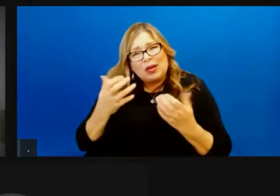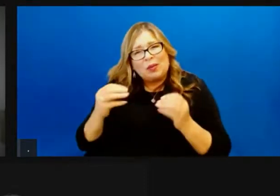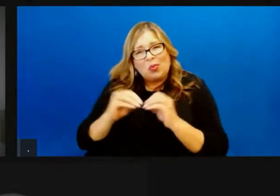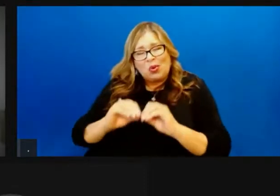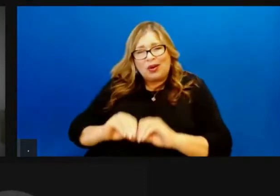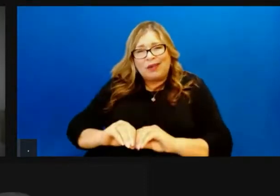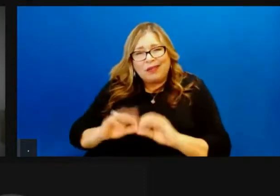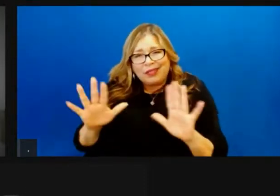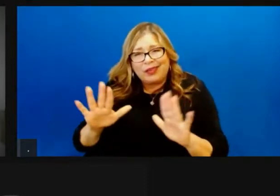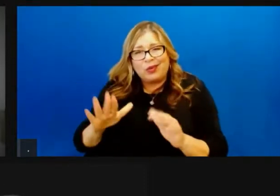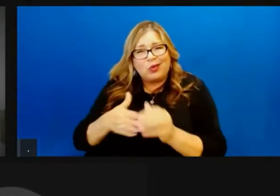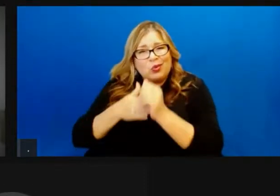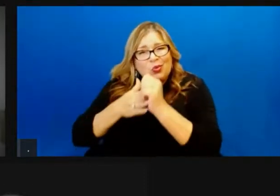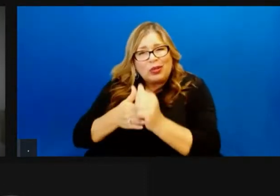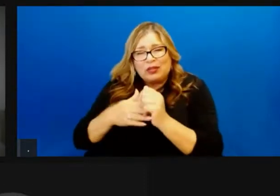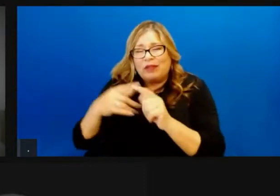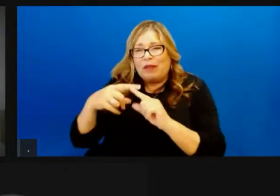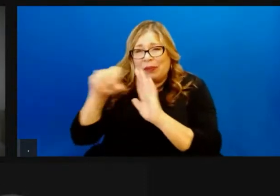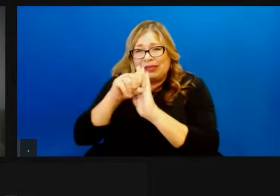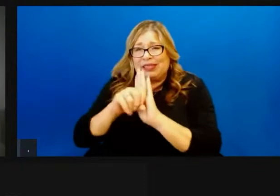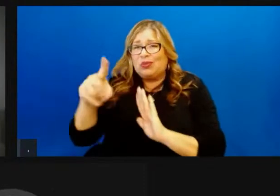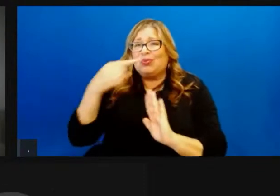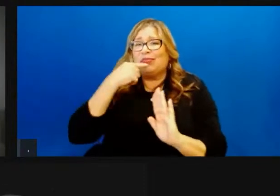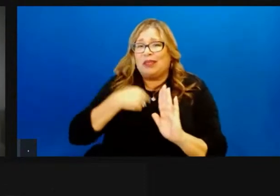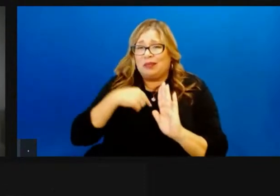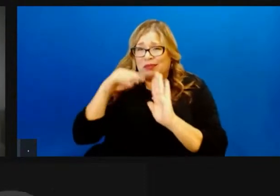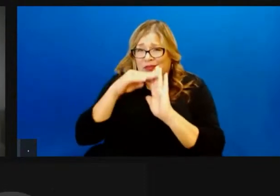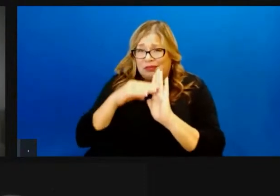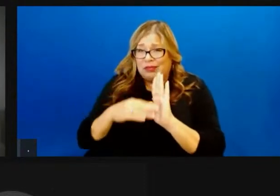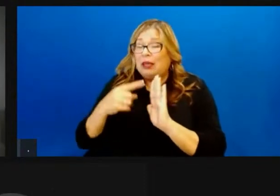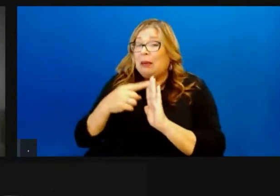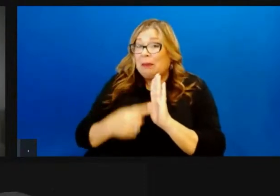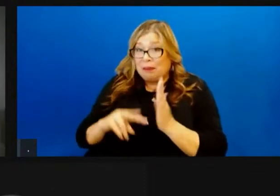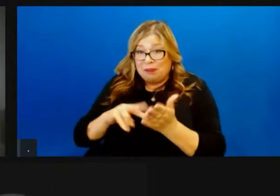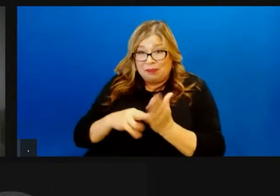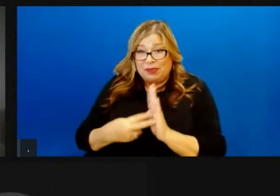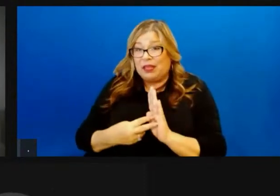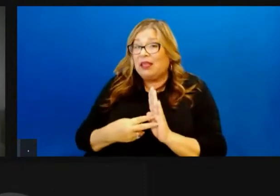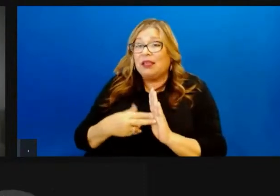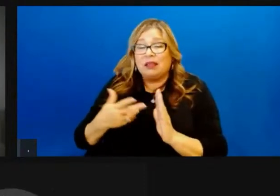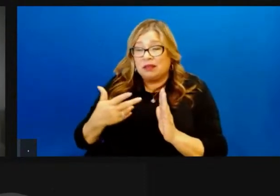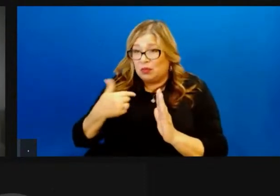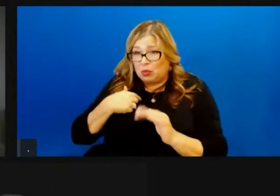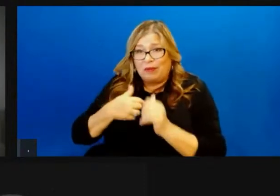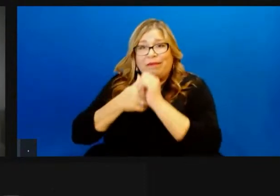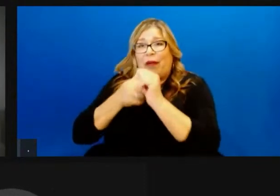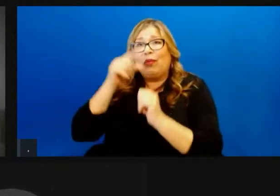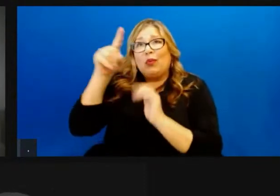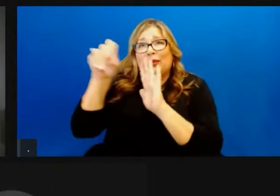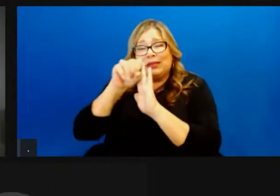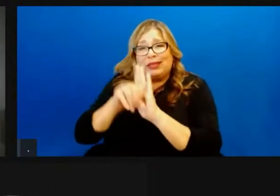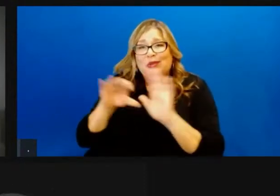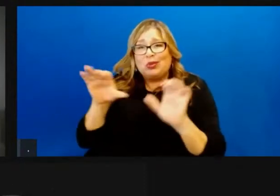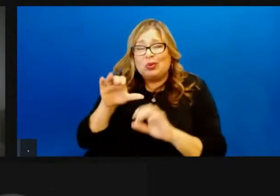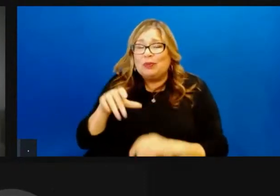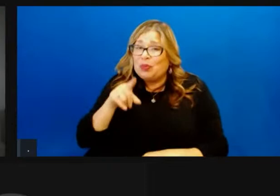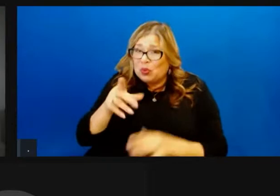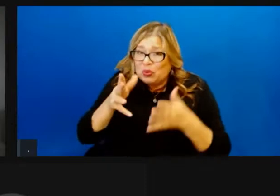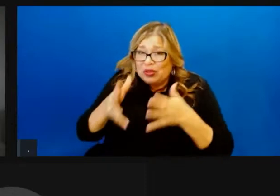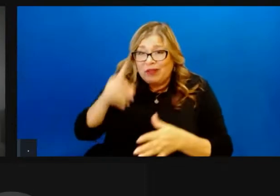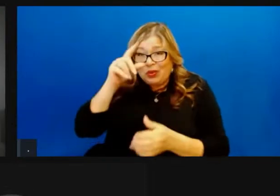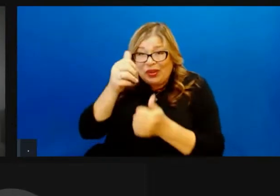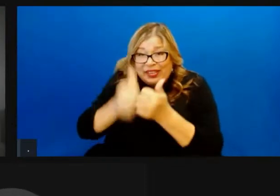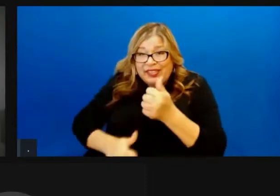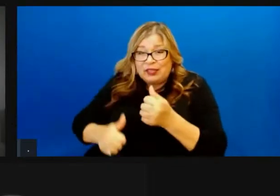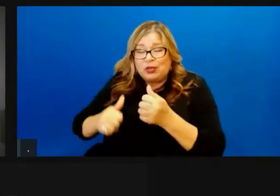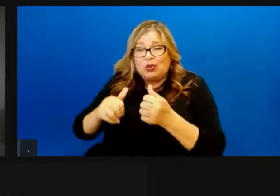just do their jobs and point to the state as sort of the leader in what they should be doing. If you leave it up to local jurisdictions, are you not putting